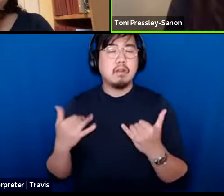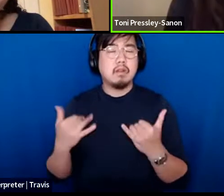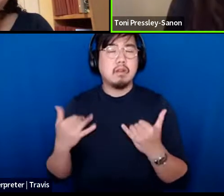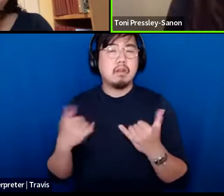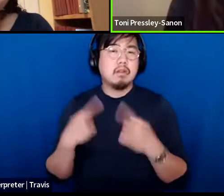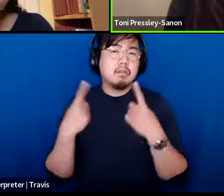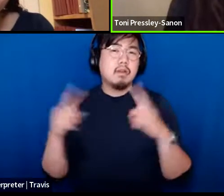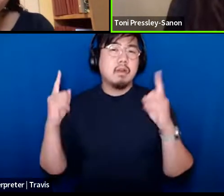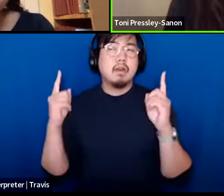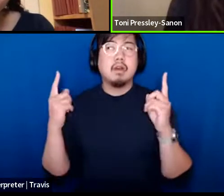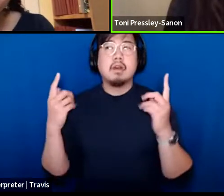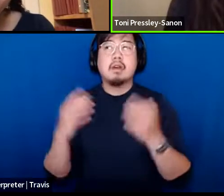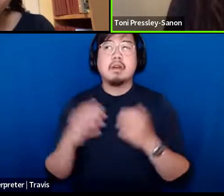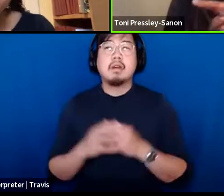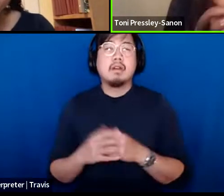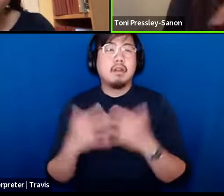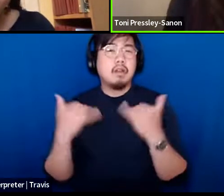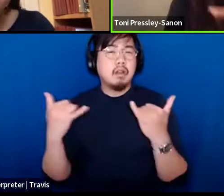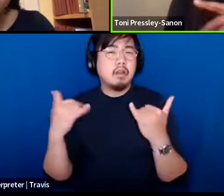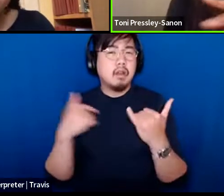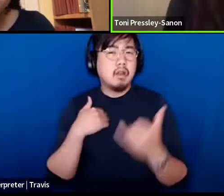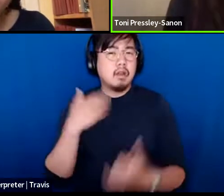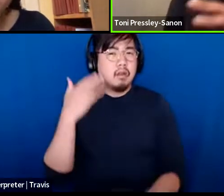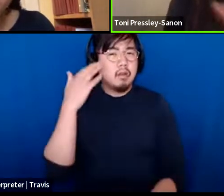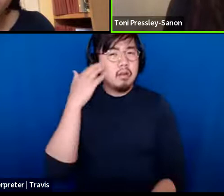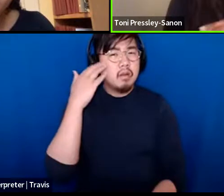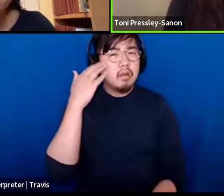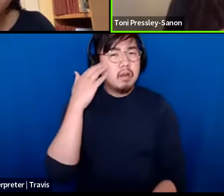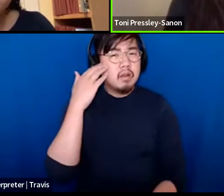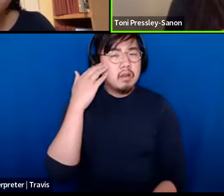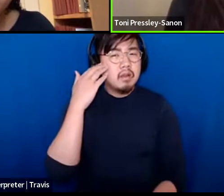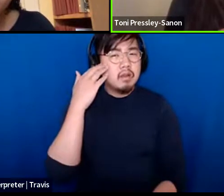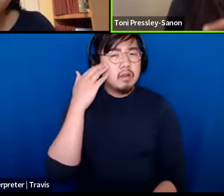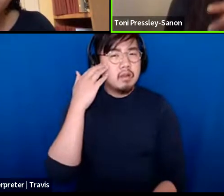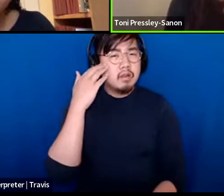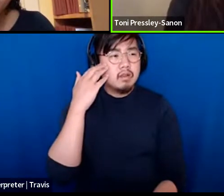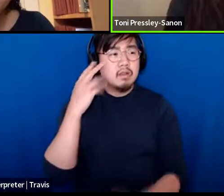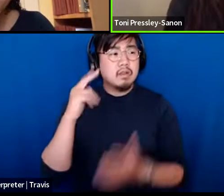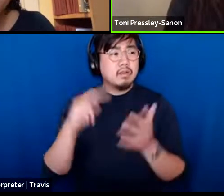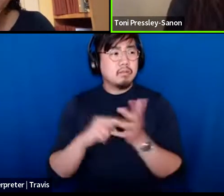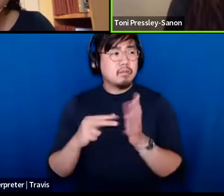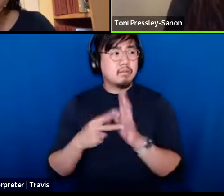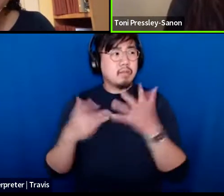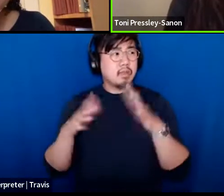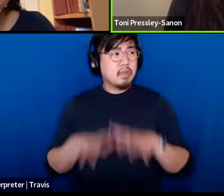there's an open awareness, right? That this is not one, that this is not all there is.